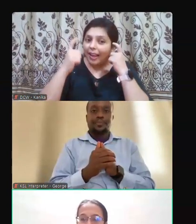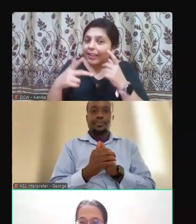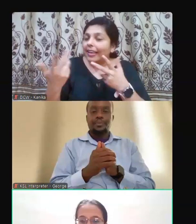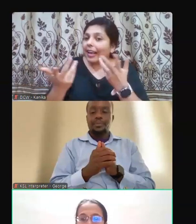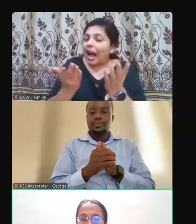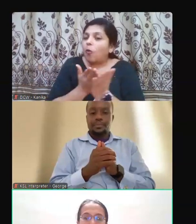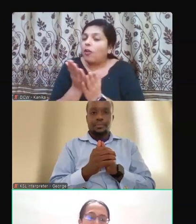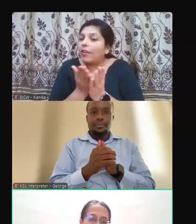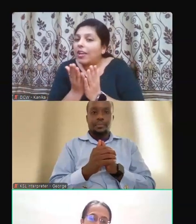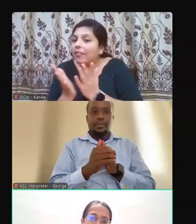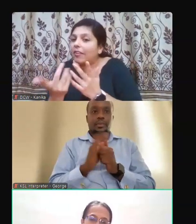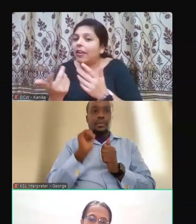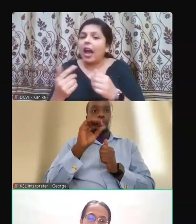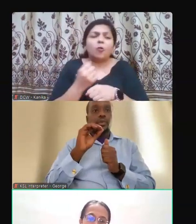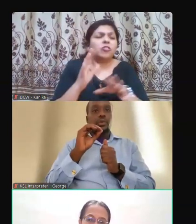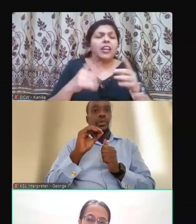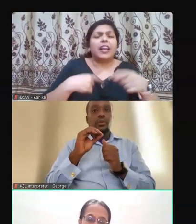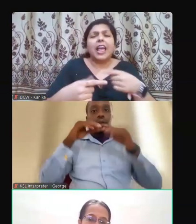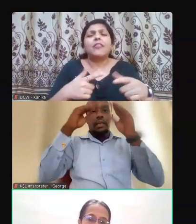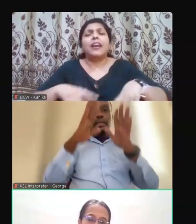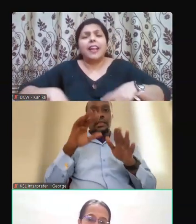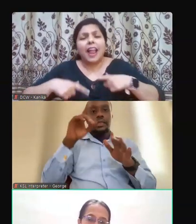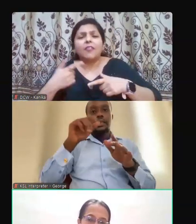the teachers have to have an analytical,